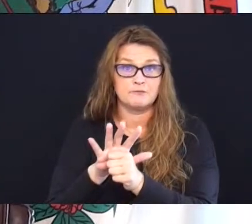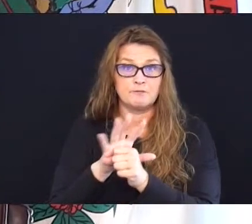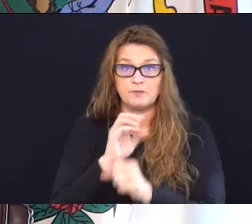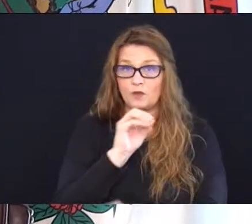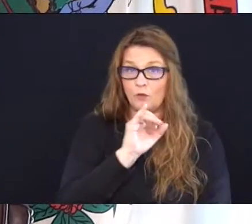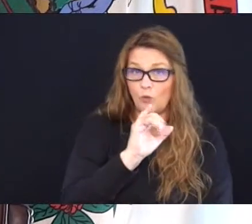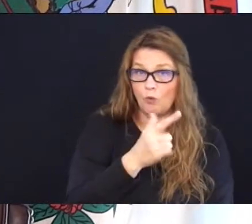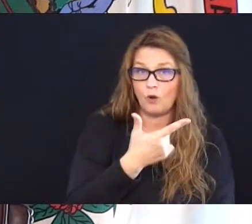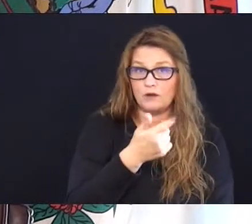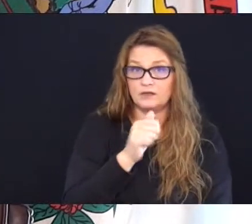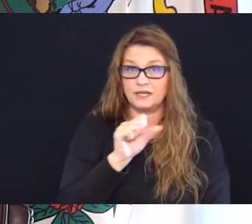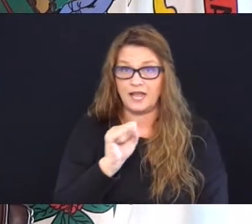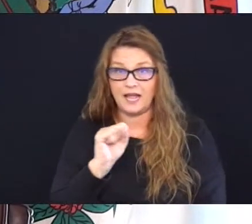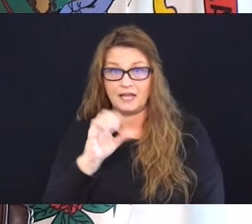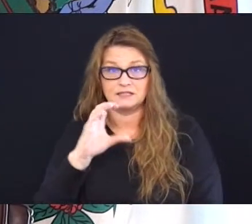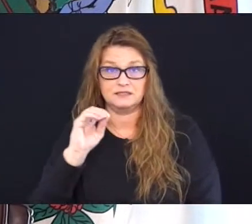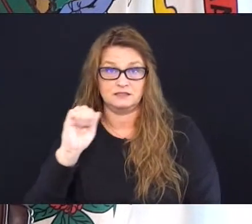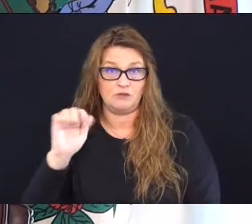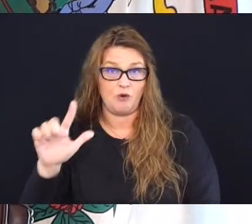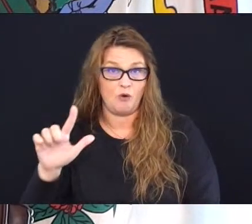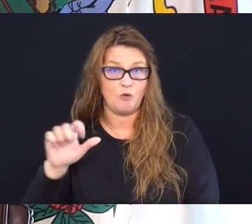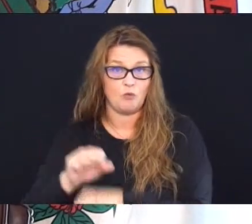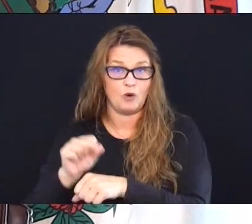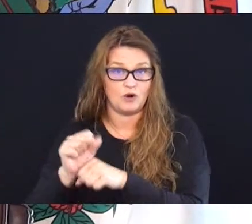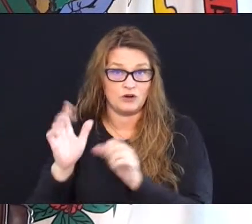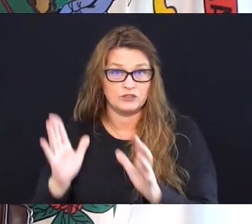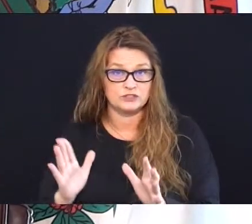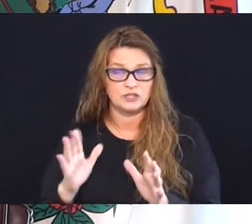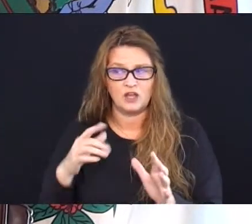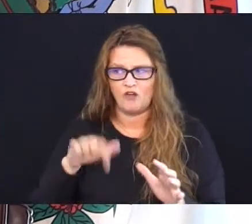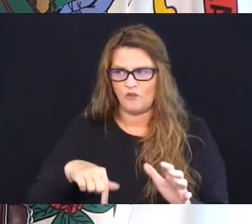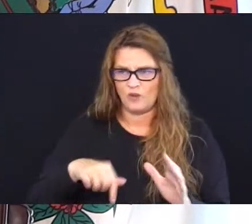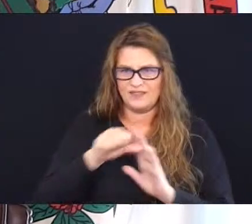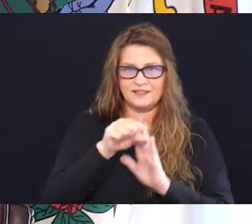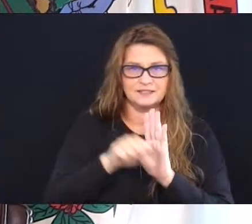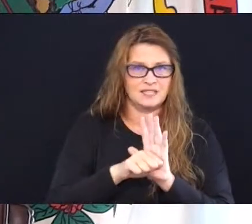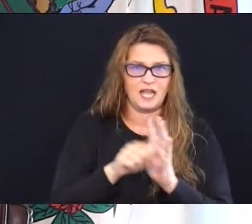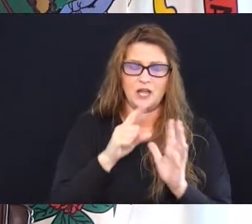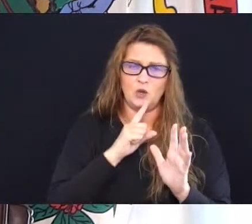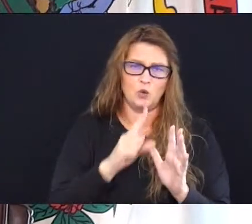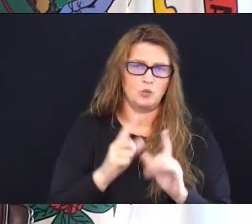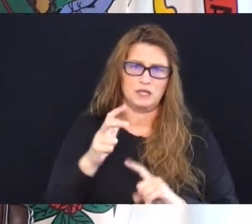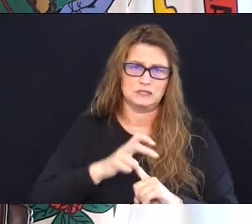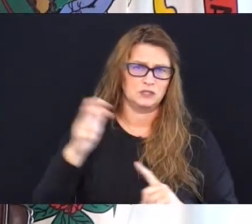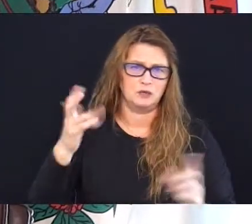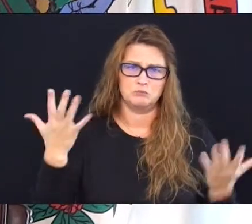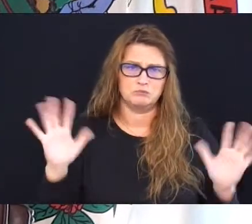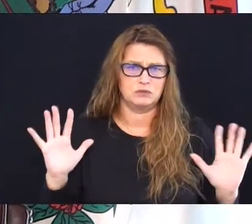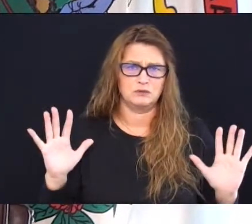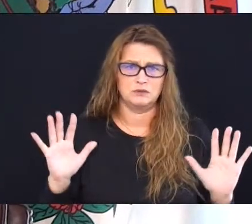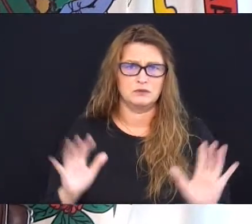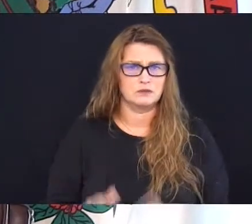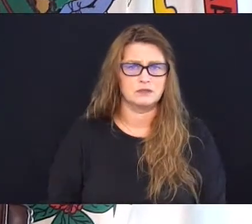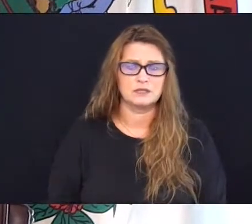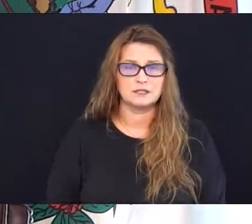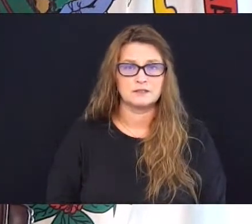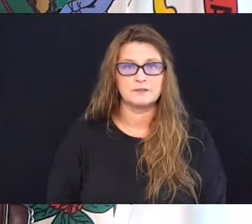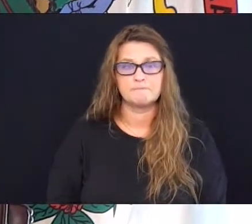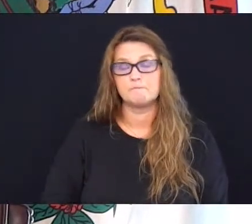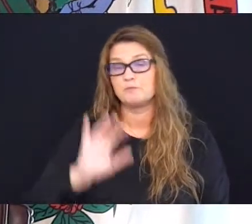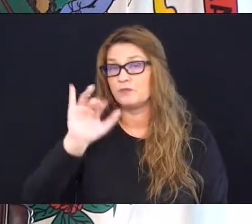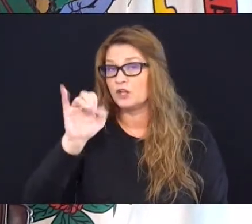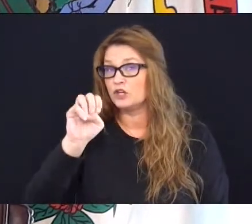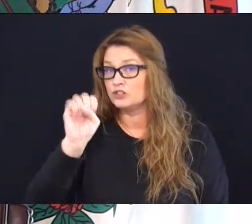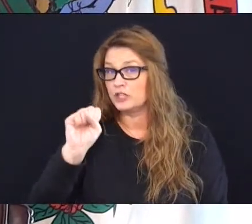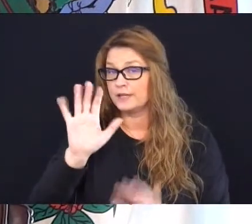oil and gas workers or our coal miners have done for this state is off the chart. Now, Jess, listen to